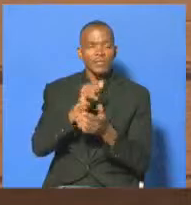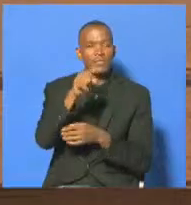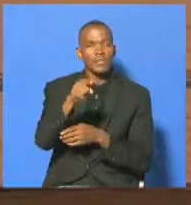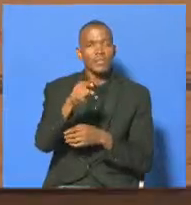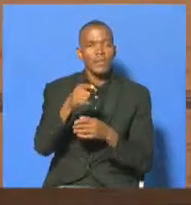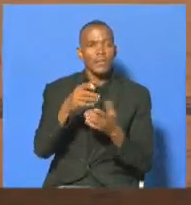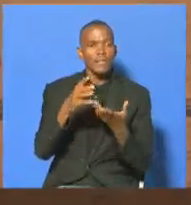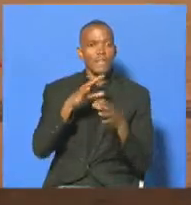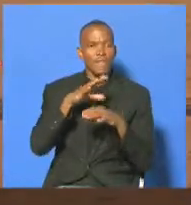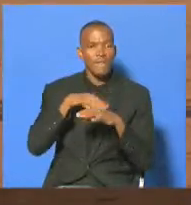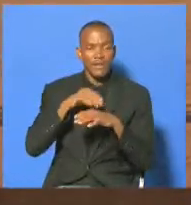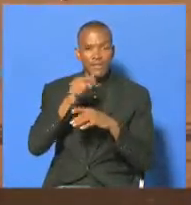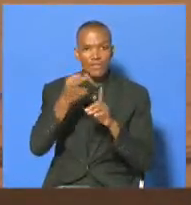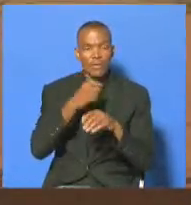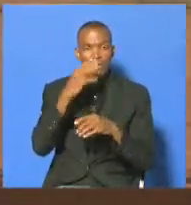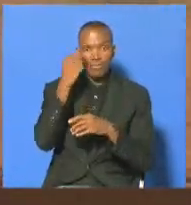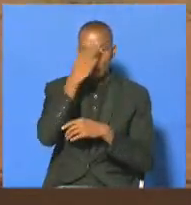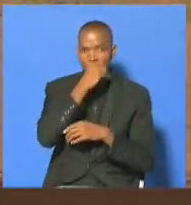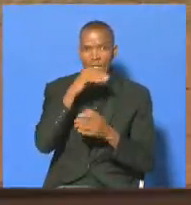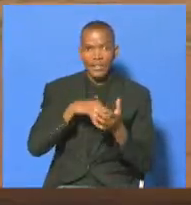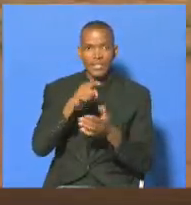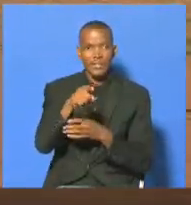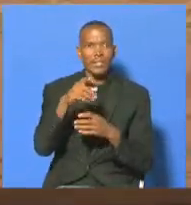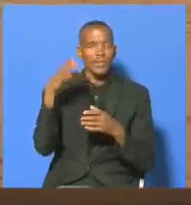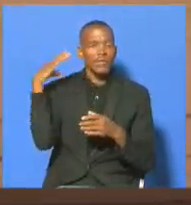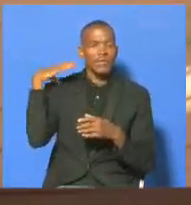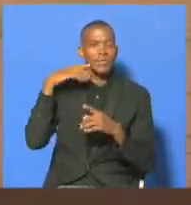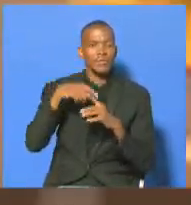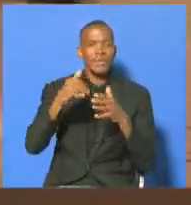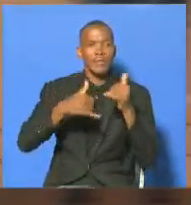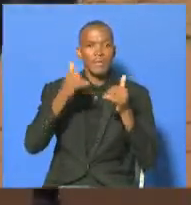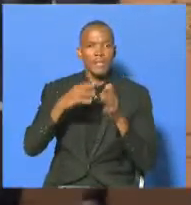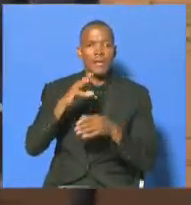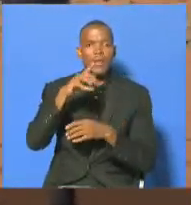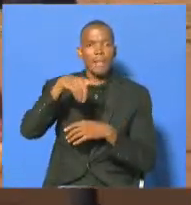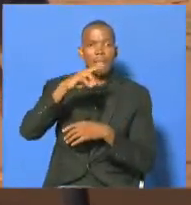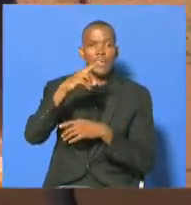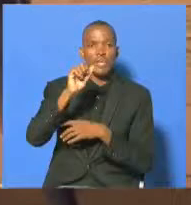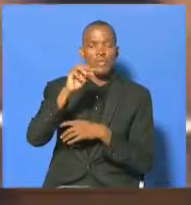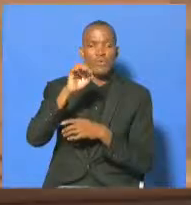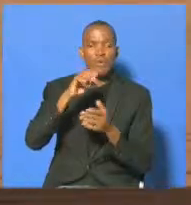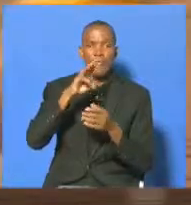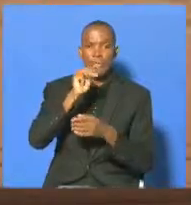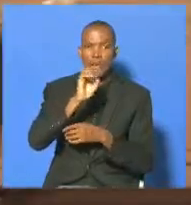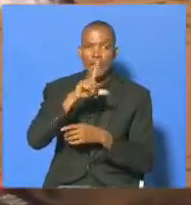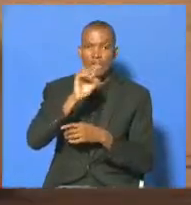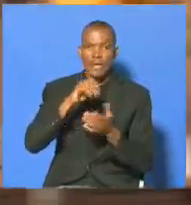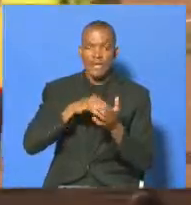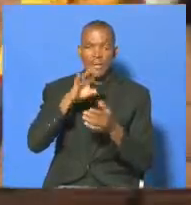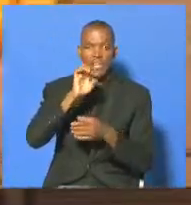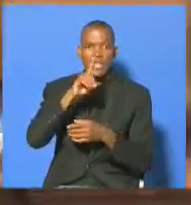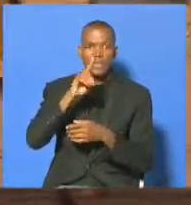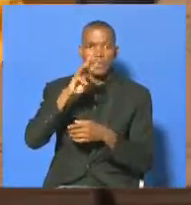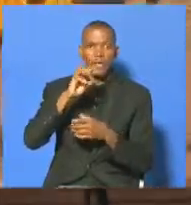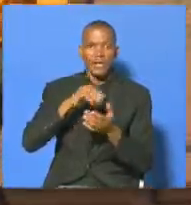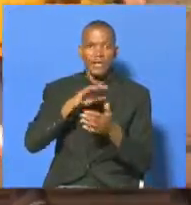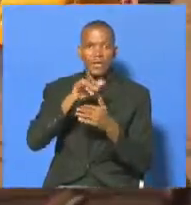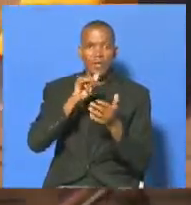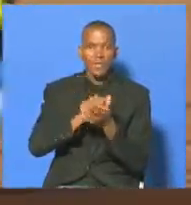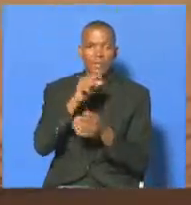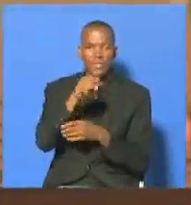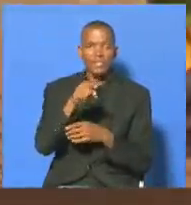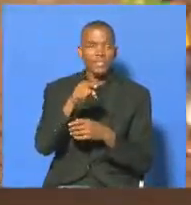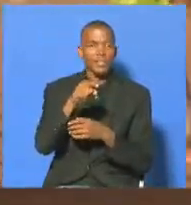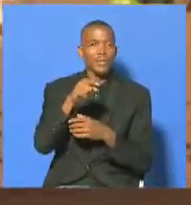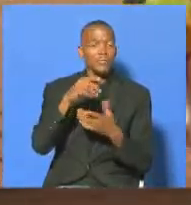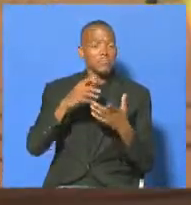fresh from a draw against Mushudis and the Chiefs. The coach will depend on players such as Penyo Molefe, Arnold Mampure and Edwin Khosimori to maintain the team's performance